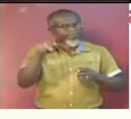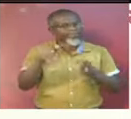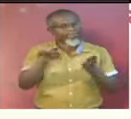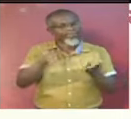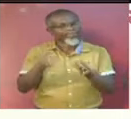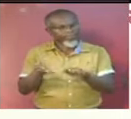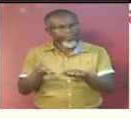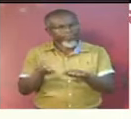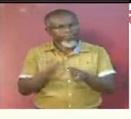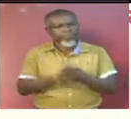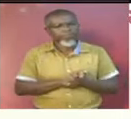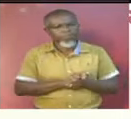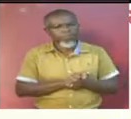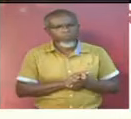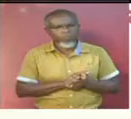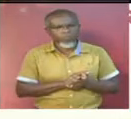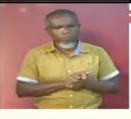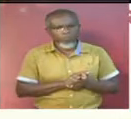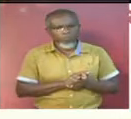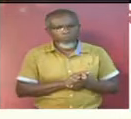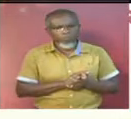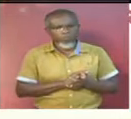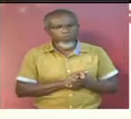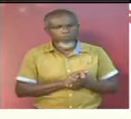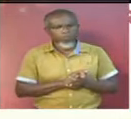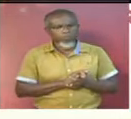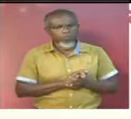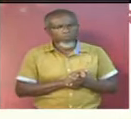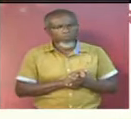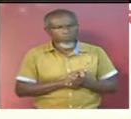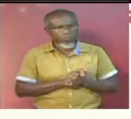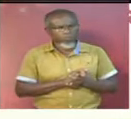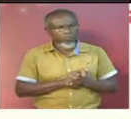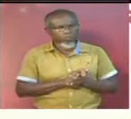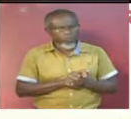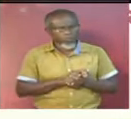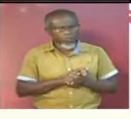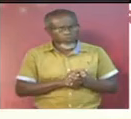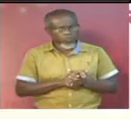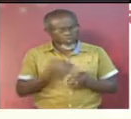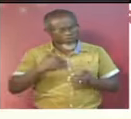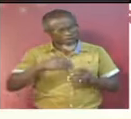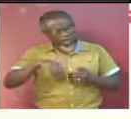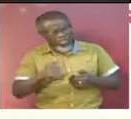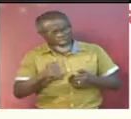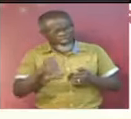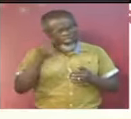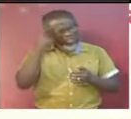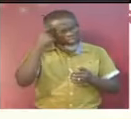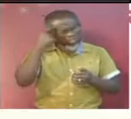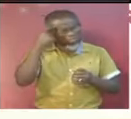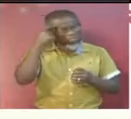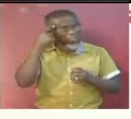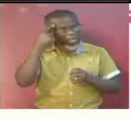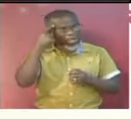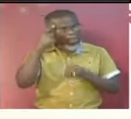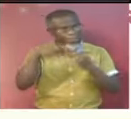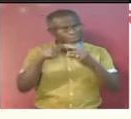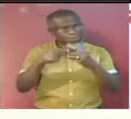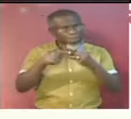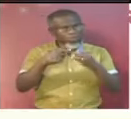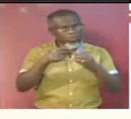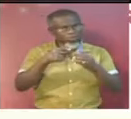exclusive with respect to how we count the deaths, especially in the younger age groups. With regard to the next